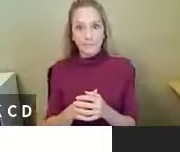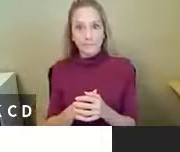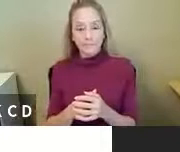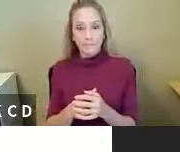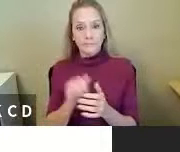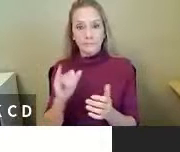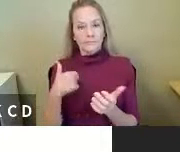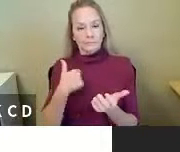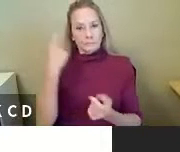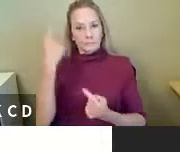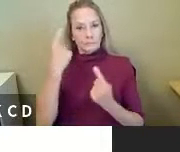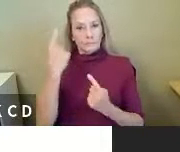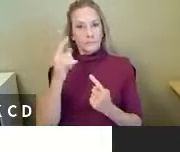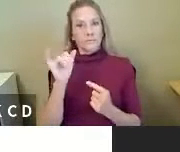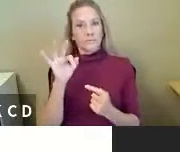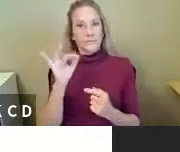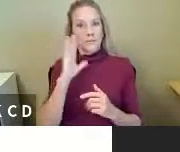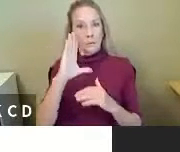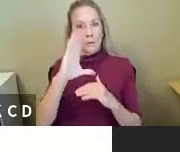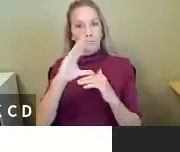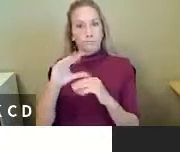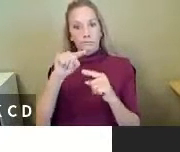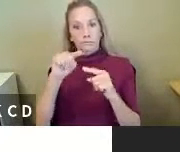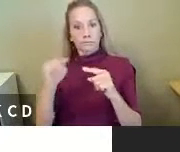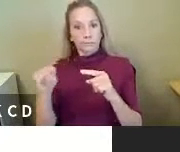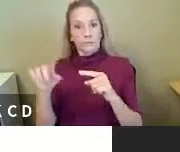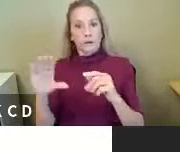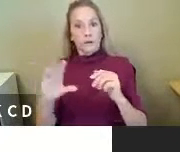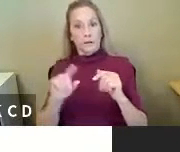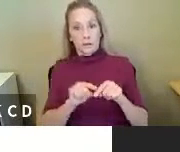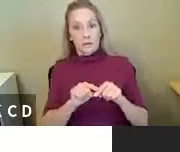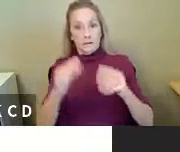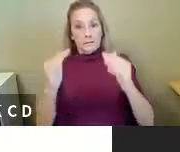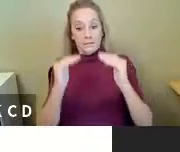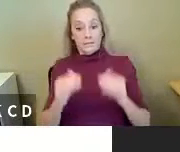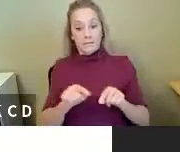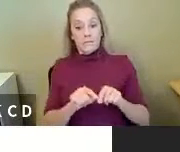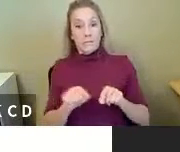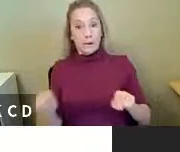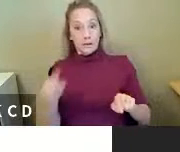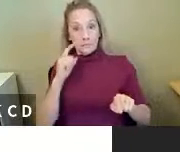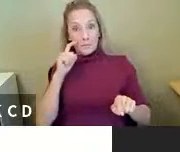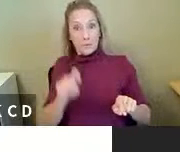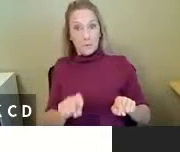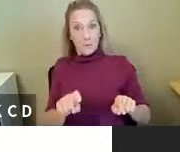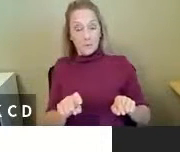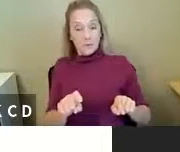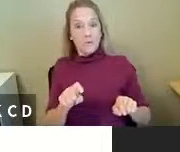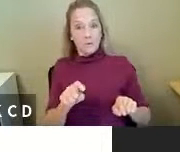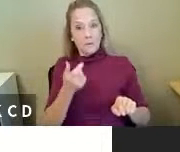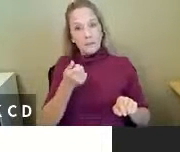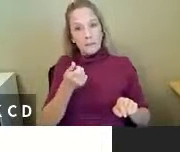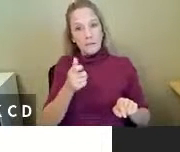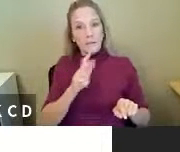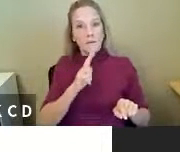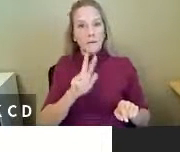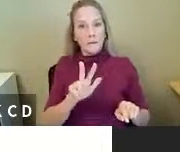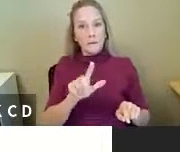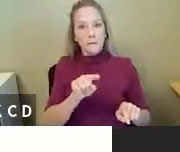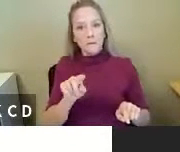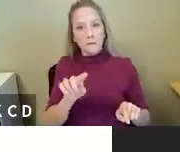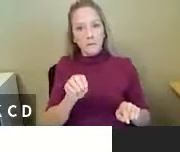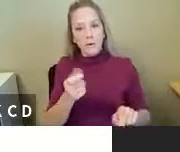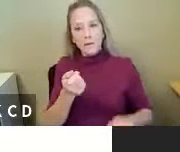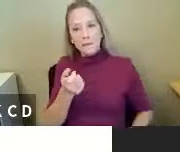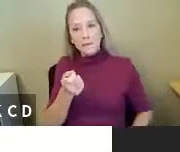talked about if it was going to cascade down into the bottom row. And what you see is a little bit in 31 to 40, a little bit in